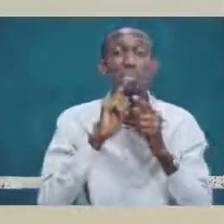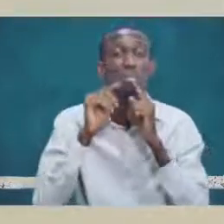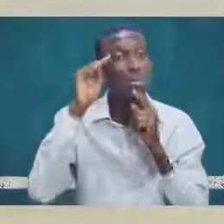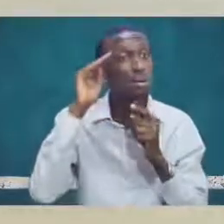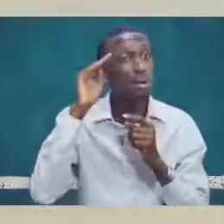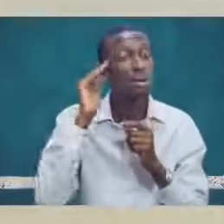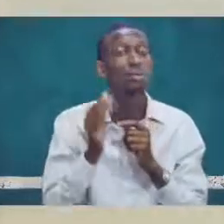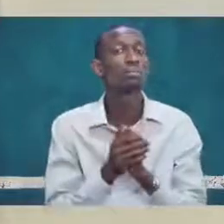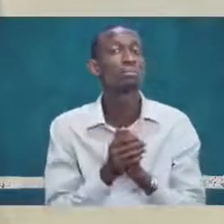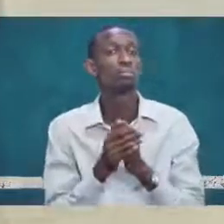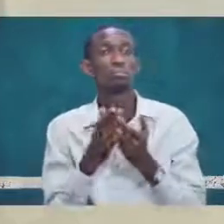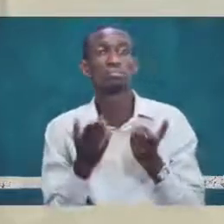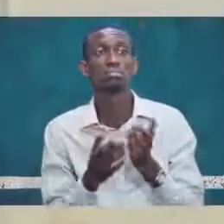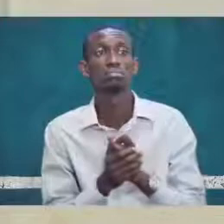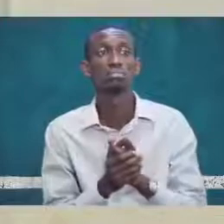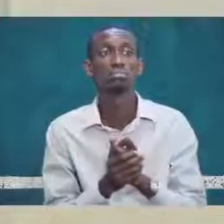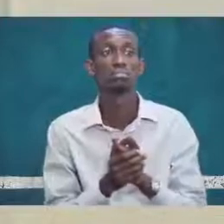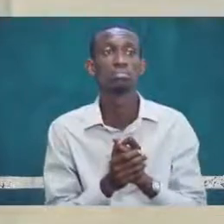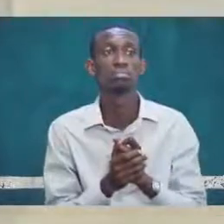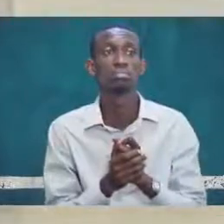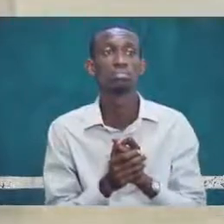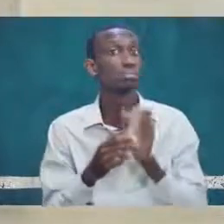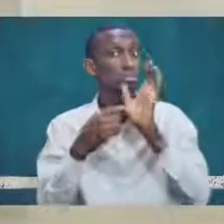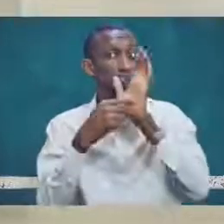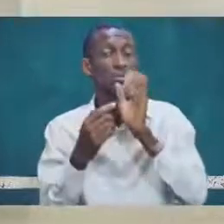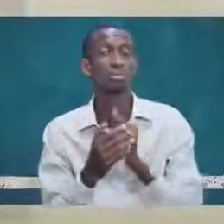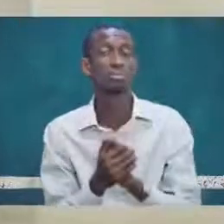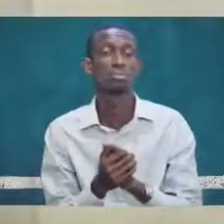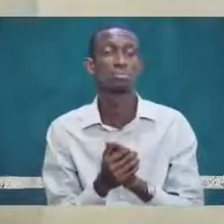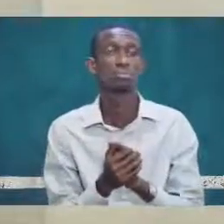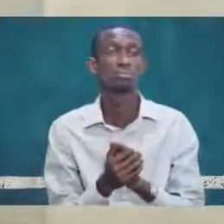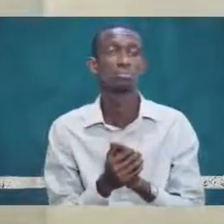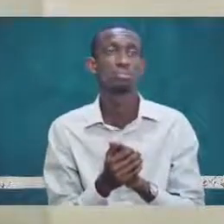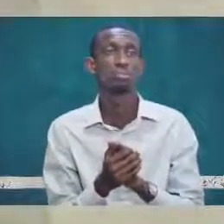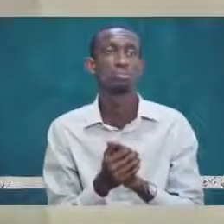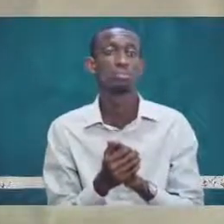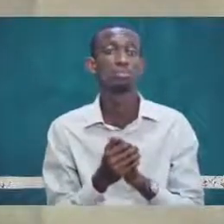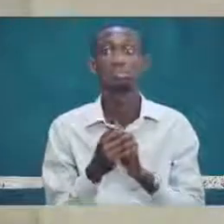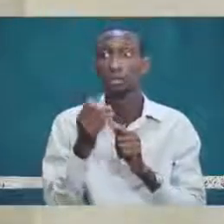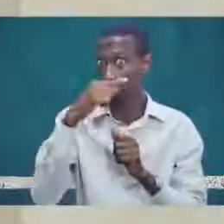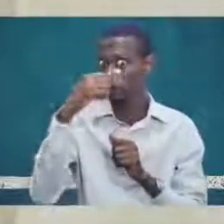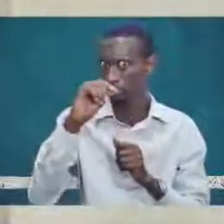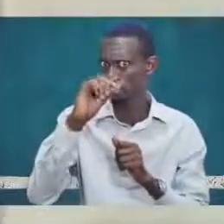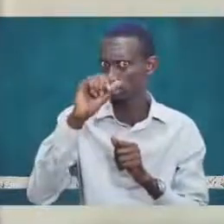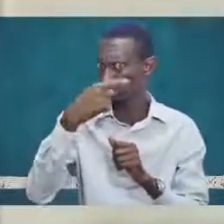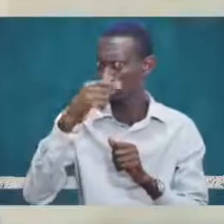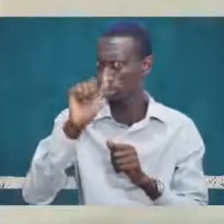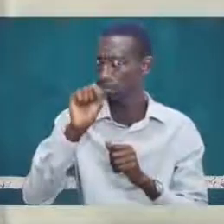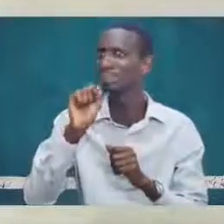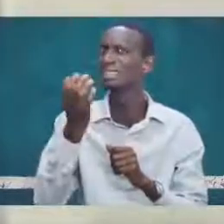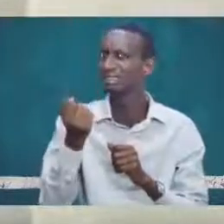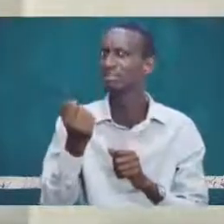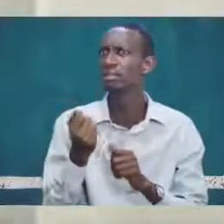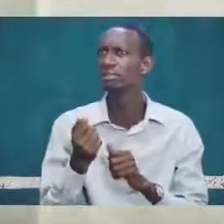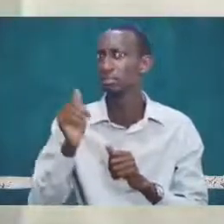That indicates or that shows the acidity of the gas. Turns yellow.